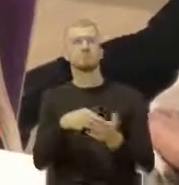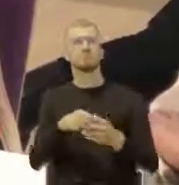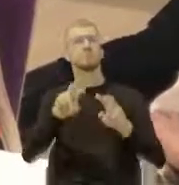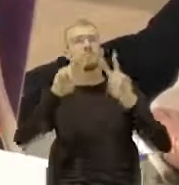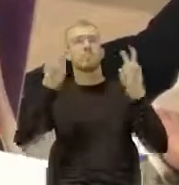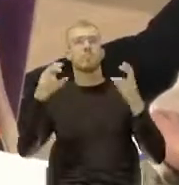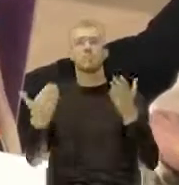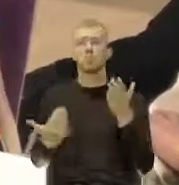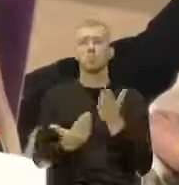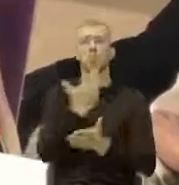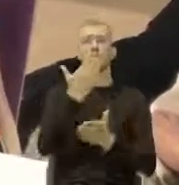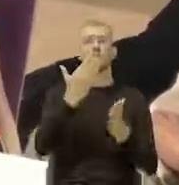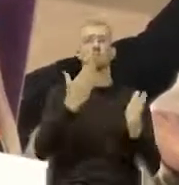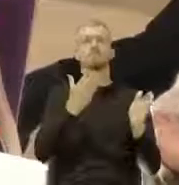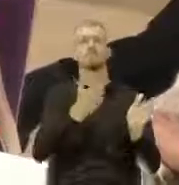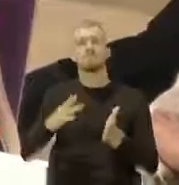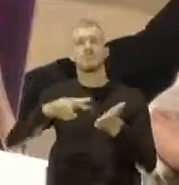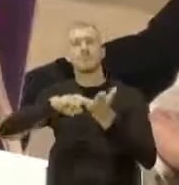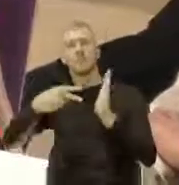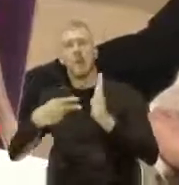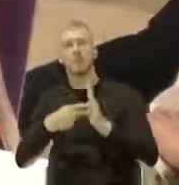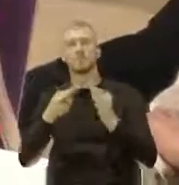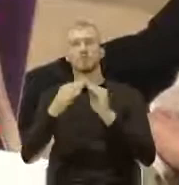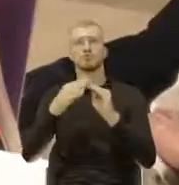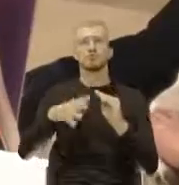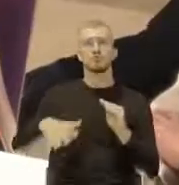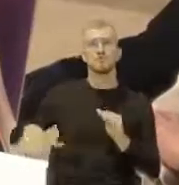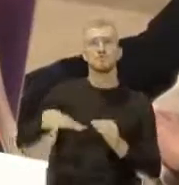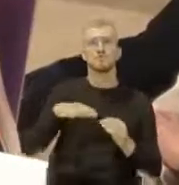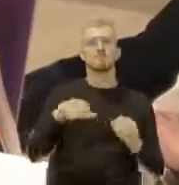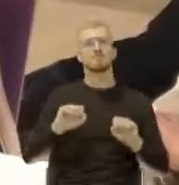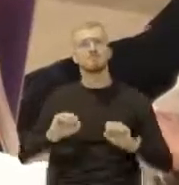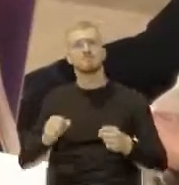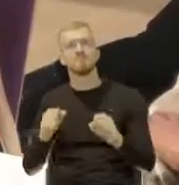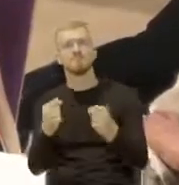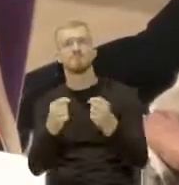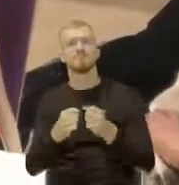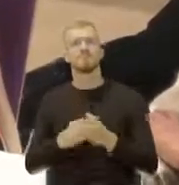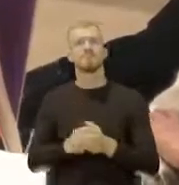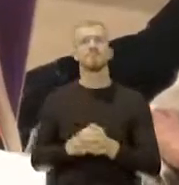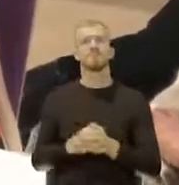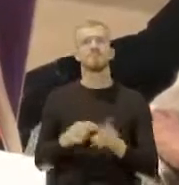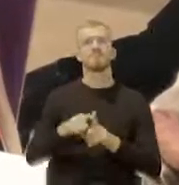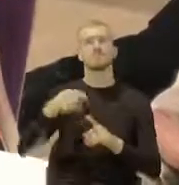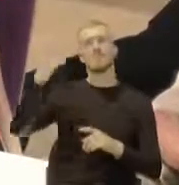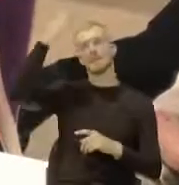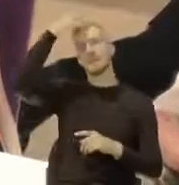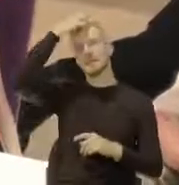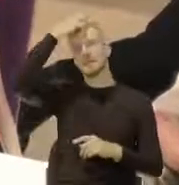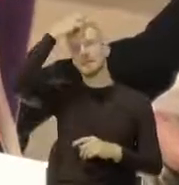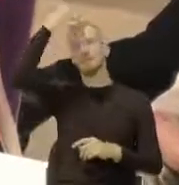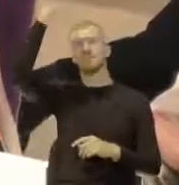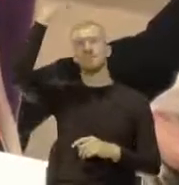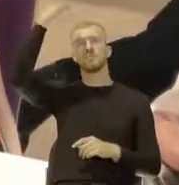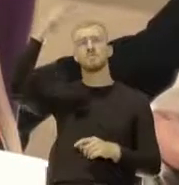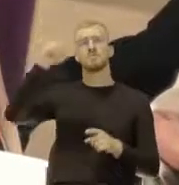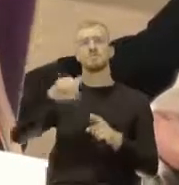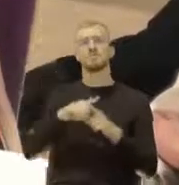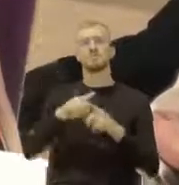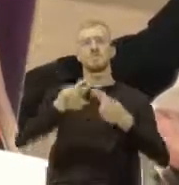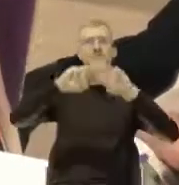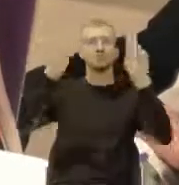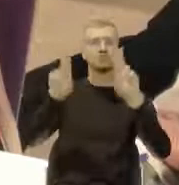national governments and international organizations are essential to reverse the current